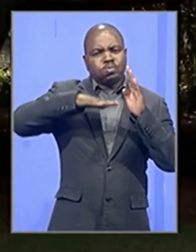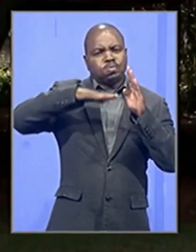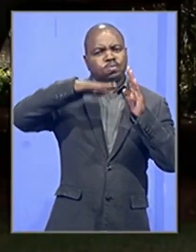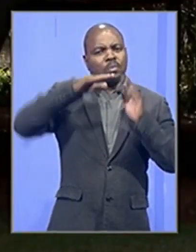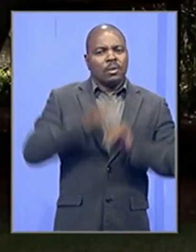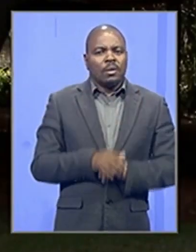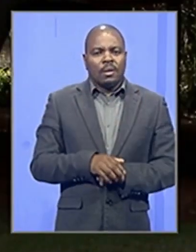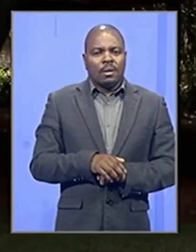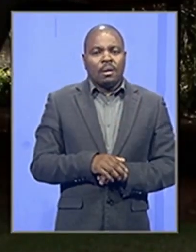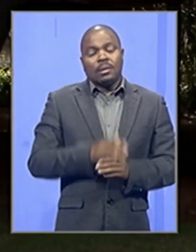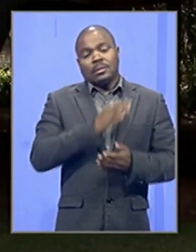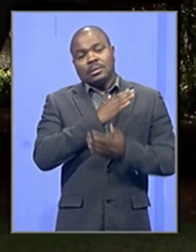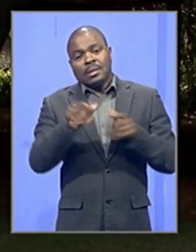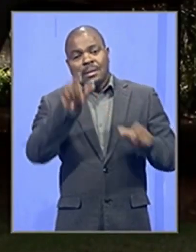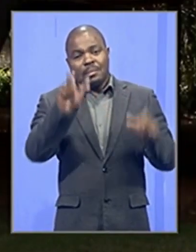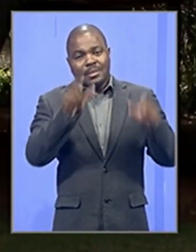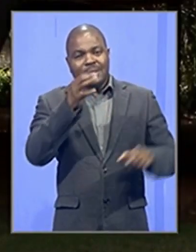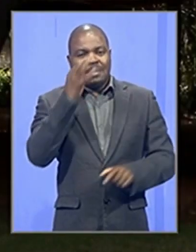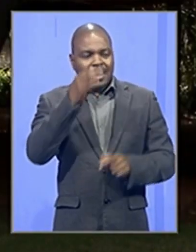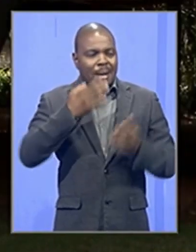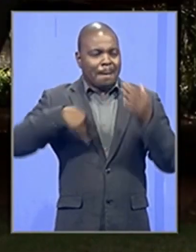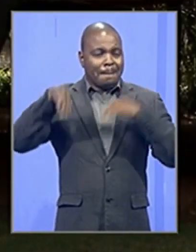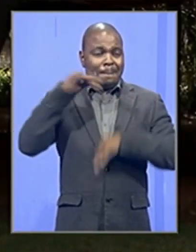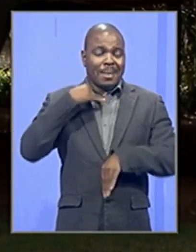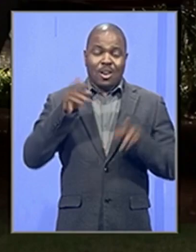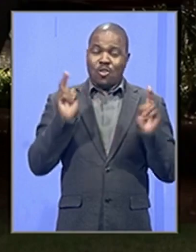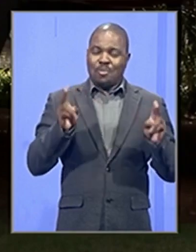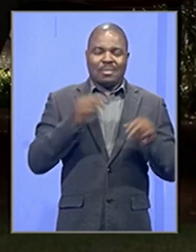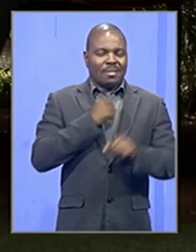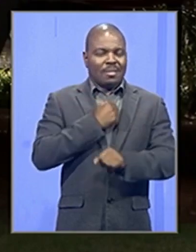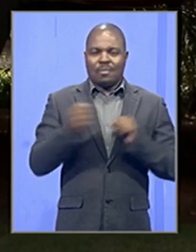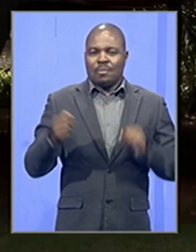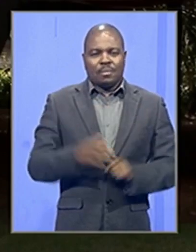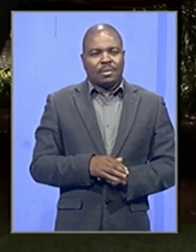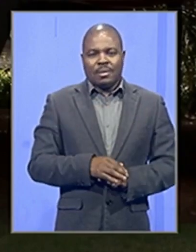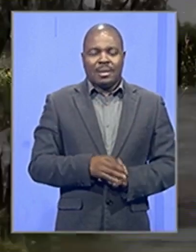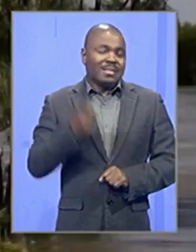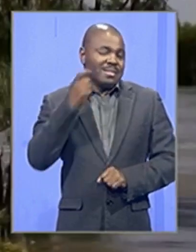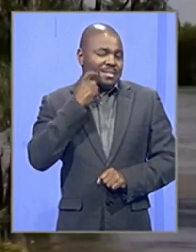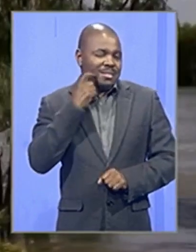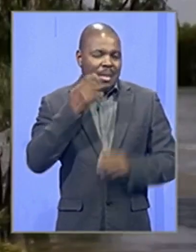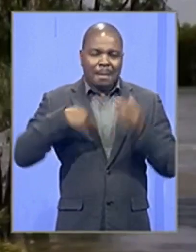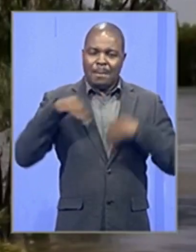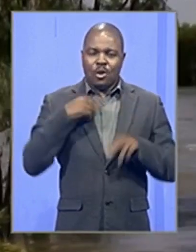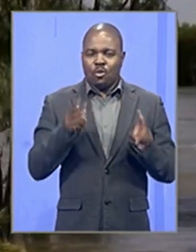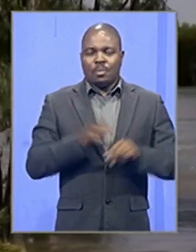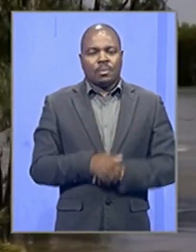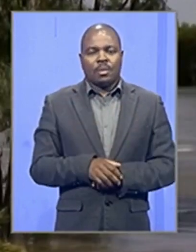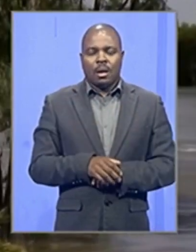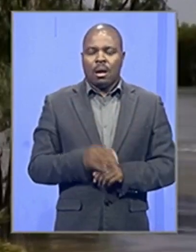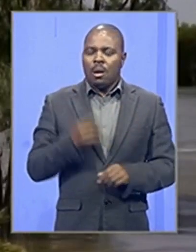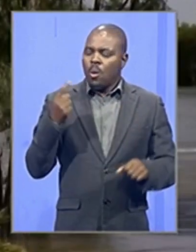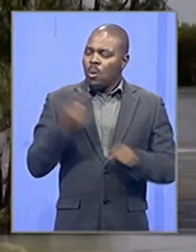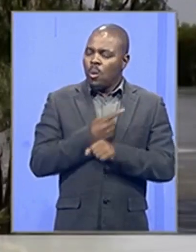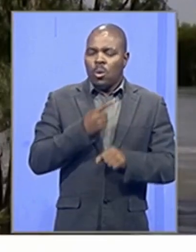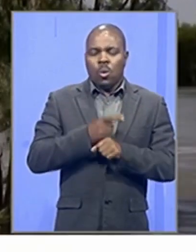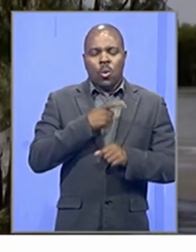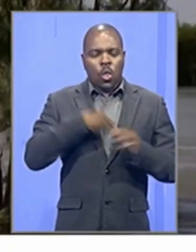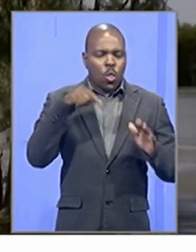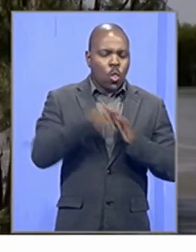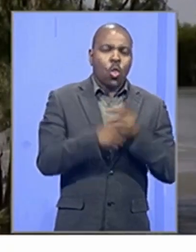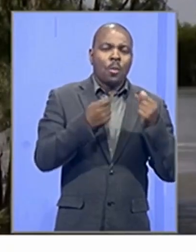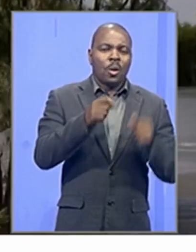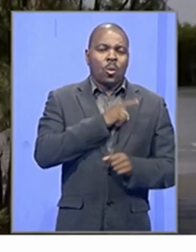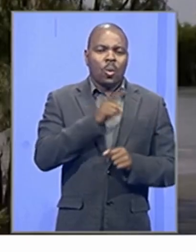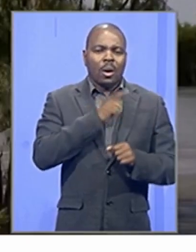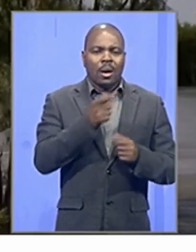bangwe ba re seemo ga se kitla se boela mannong bonolo. We lose money every time because we have to